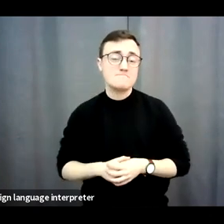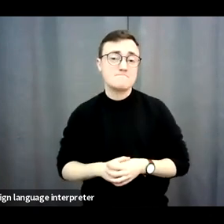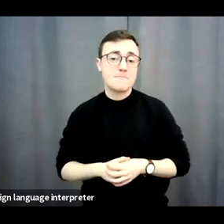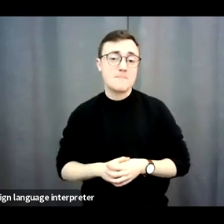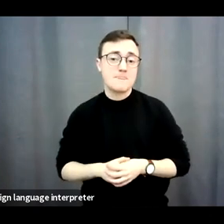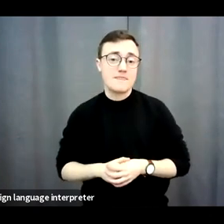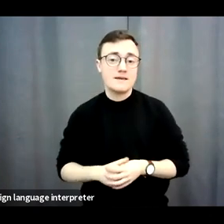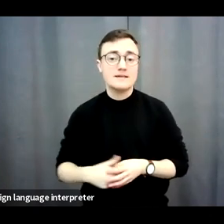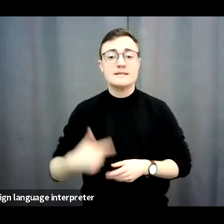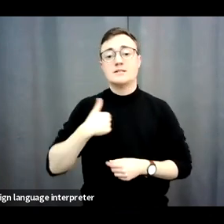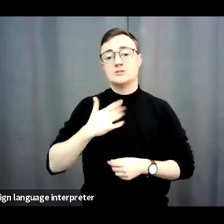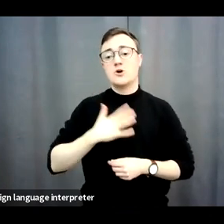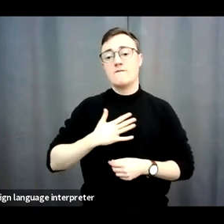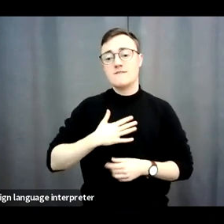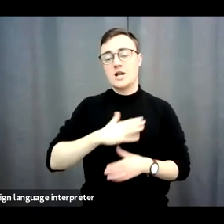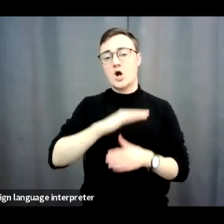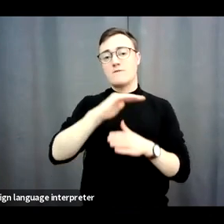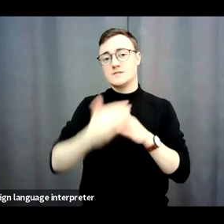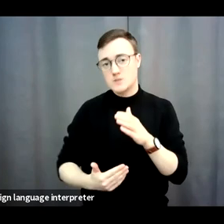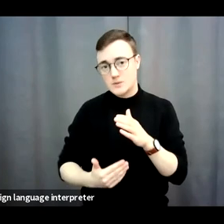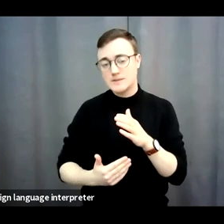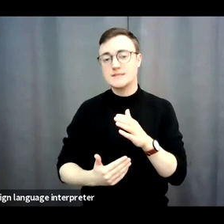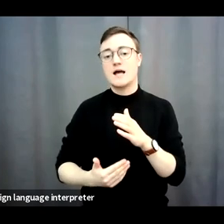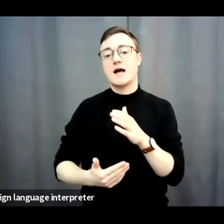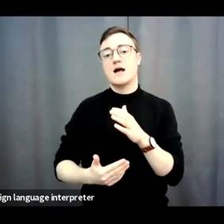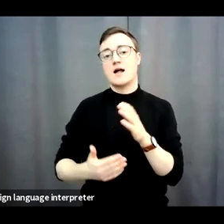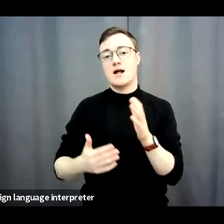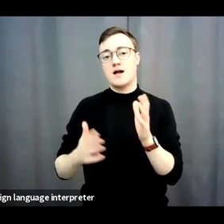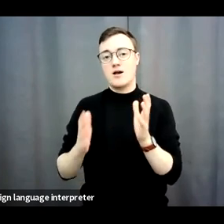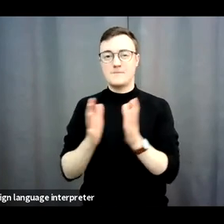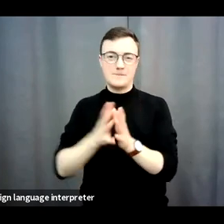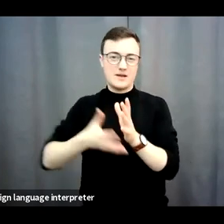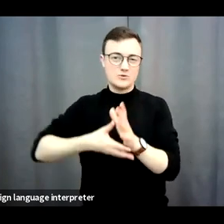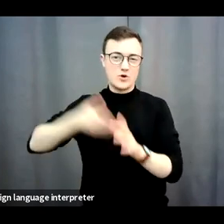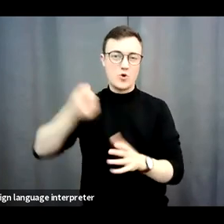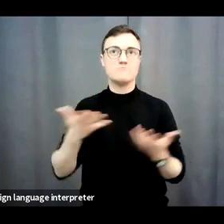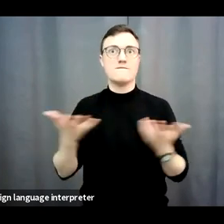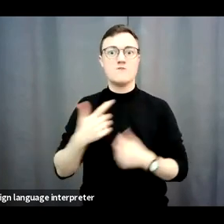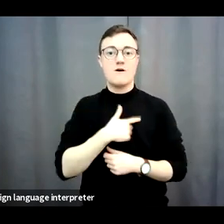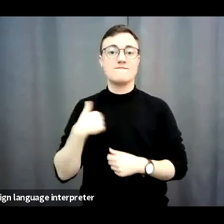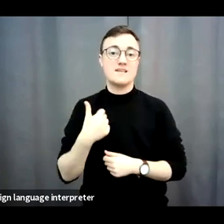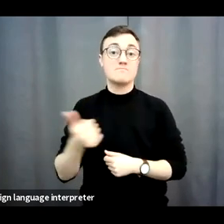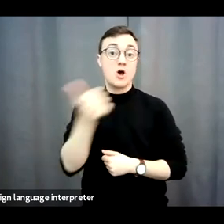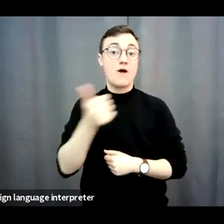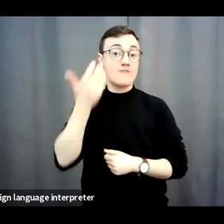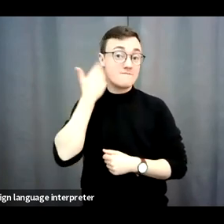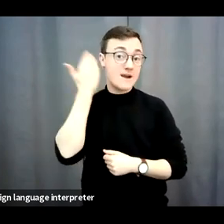And I want to end with talking a little bit about what is needed in the